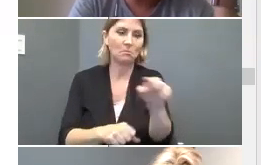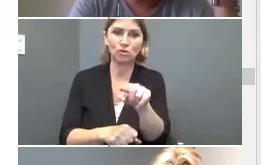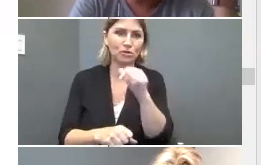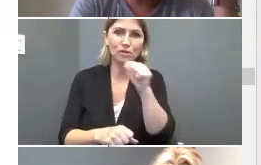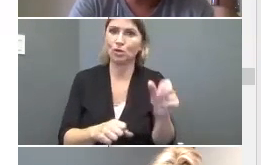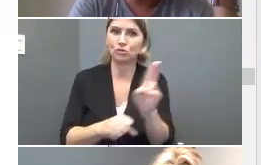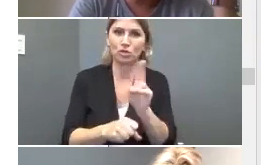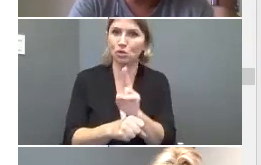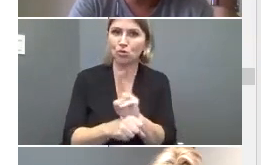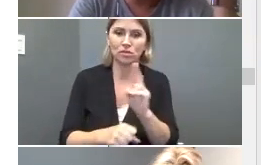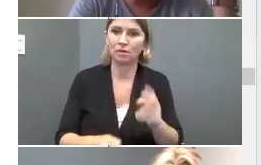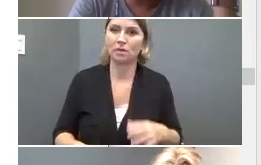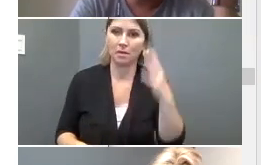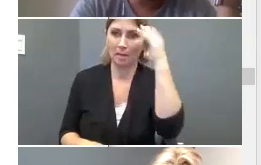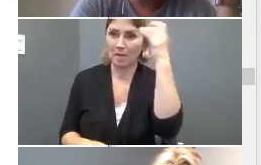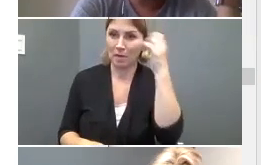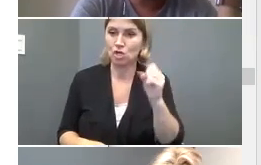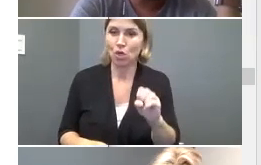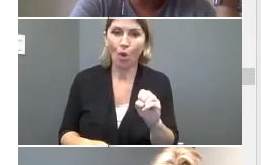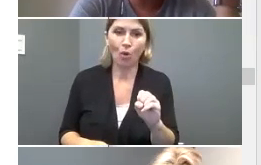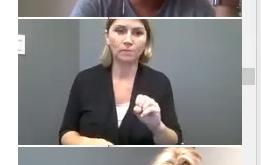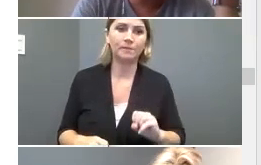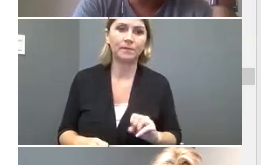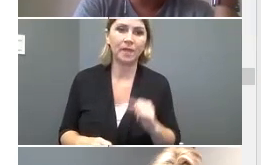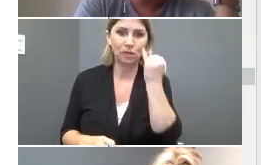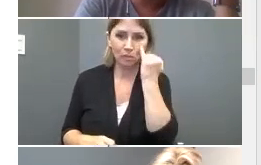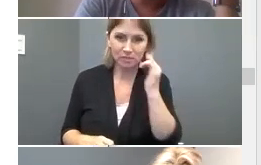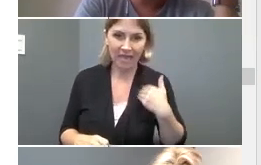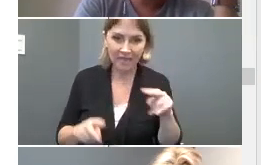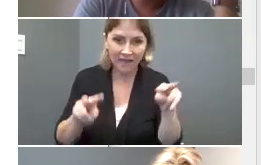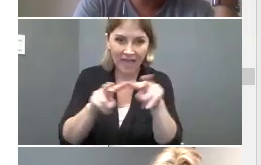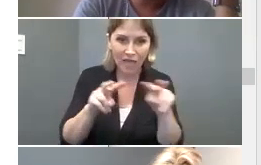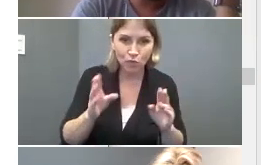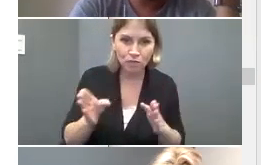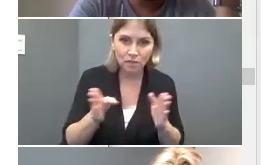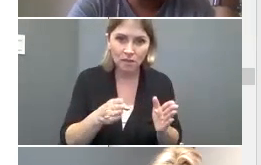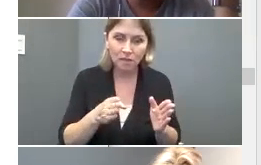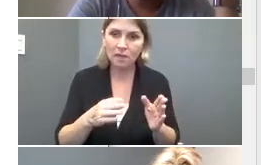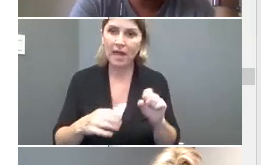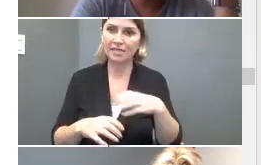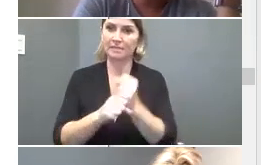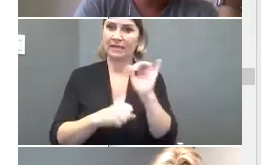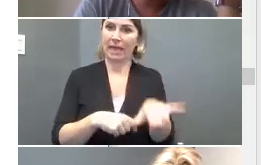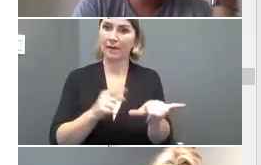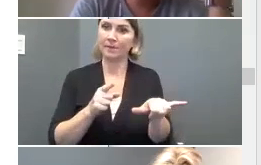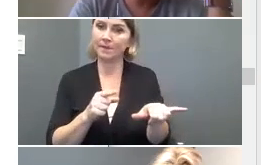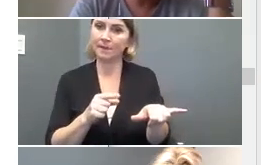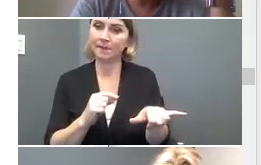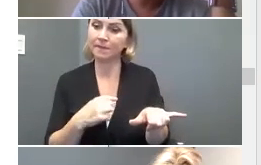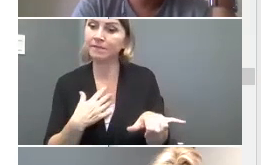Vamsi, so Vamsi says that what if I have duplicate values? So if I have duplicate values here, let's say I have another 5, I just make it 2. Yep.